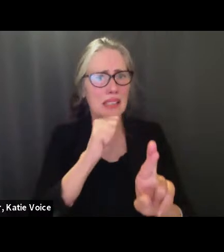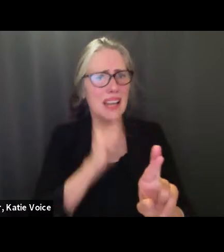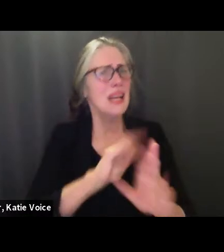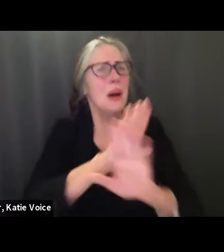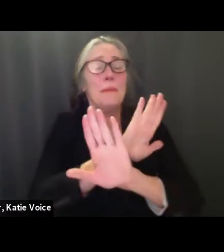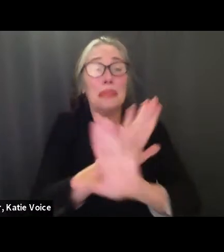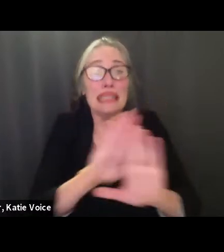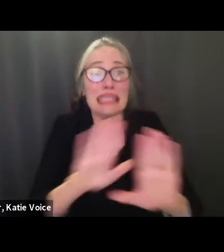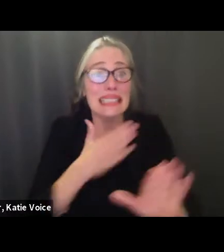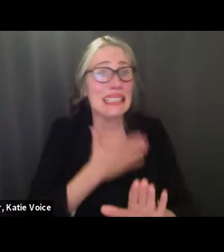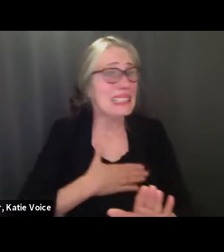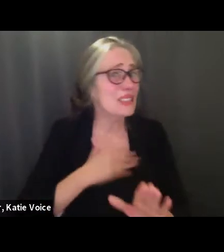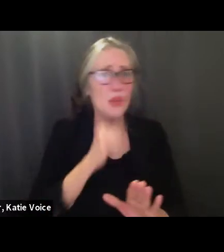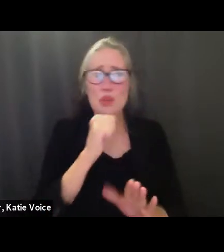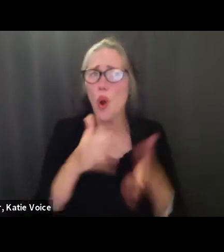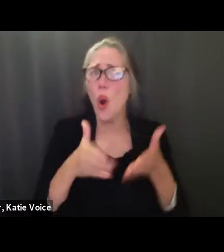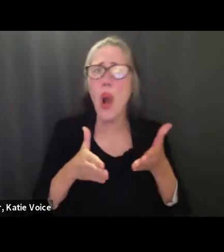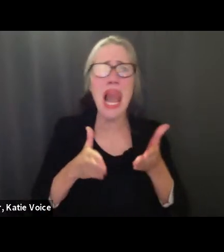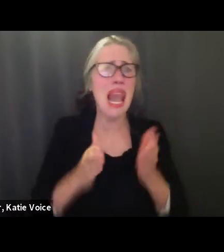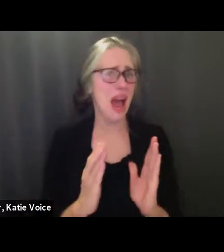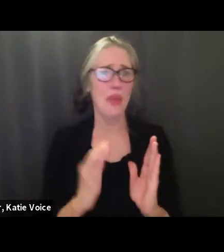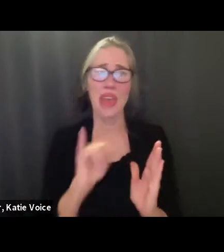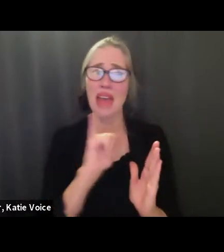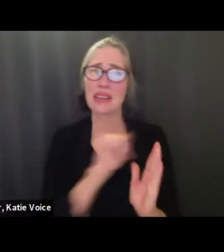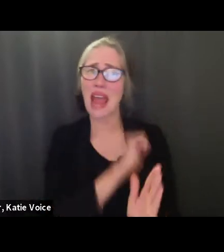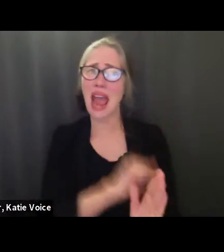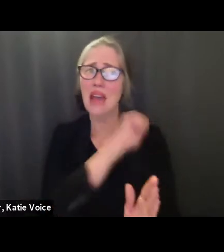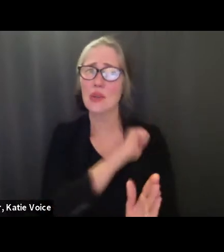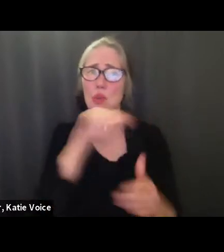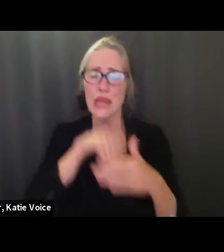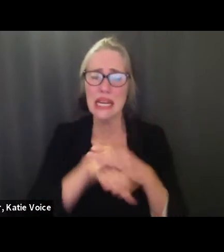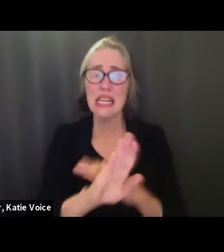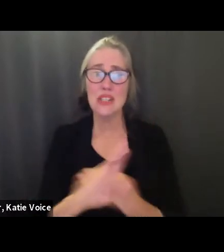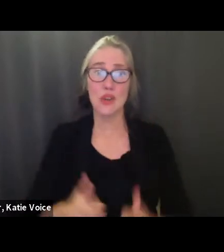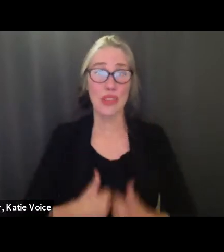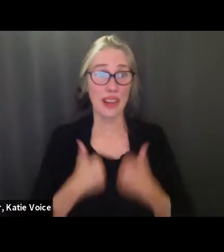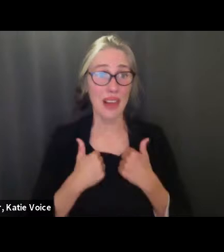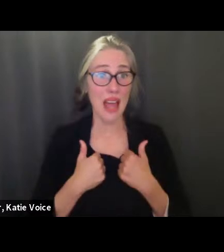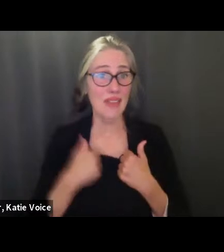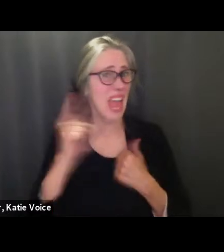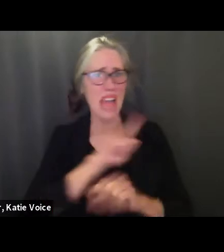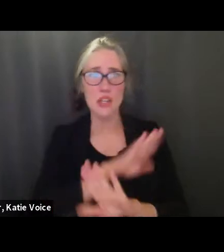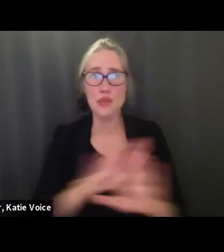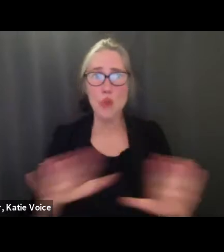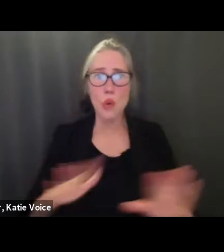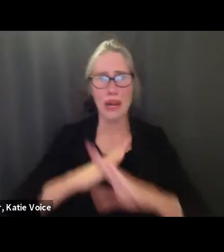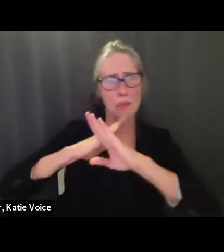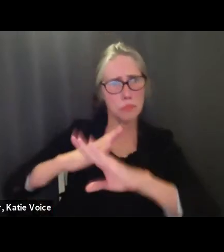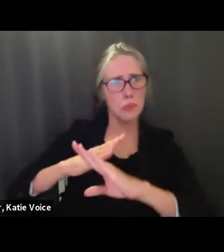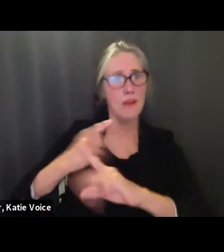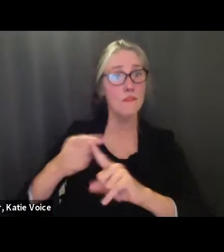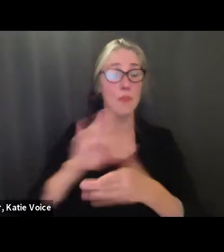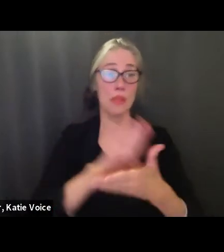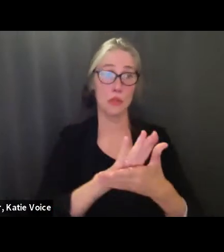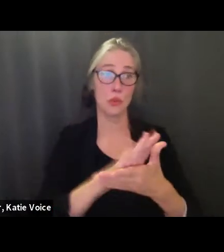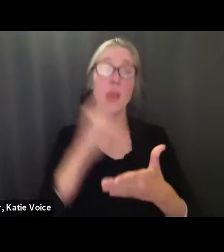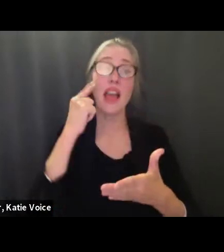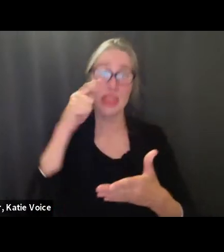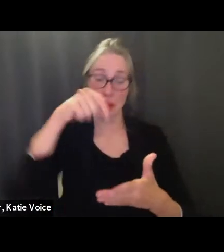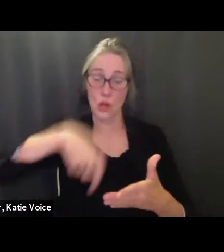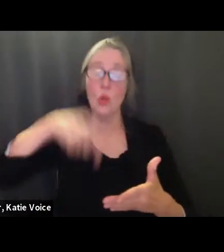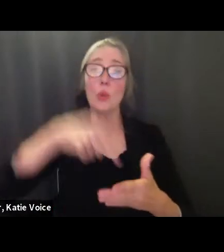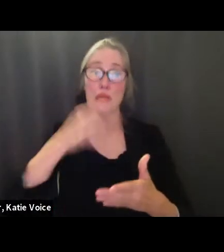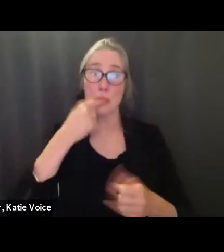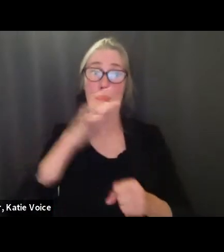allow anti-Semitism into your lives or into our schools. I think that's the very least that we can do right here at